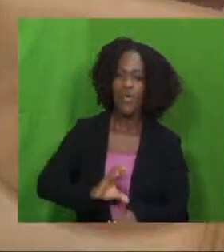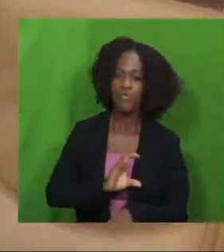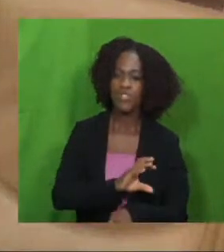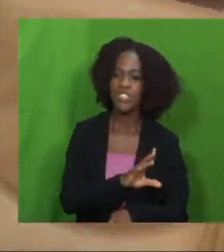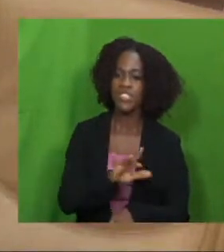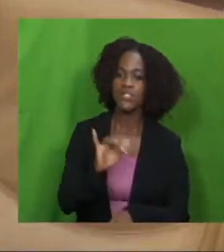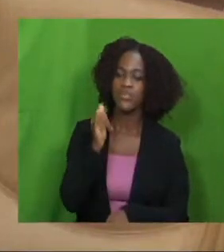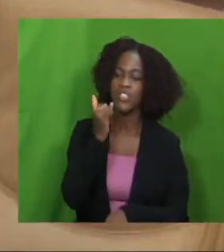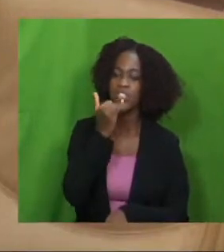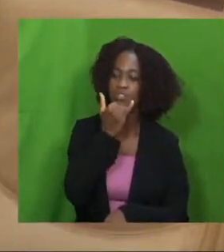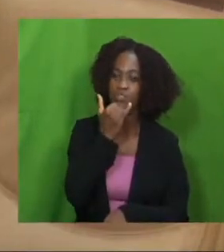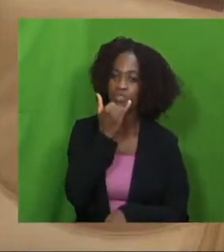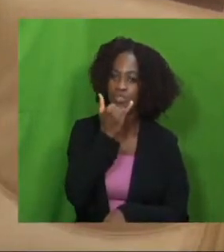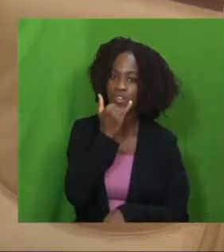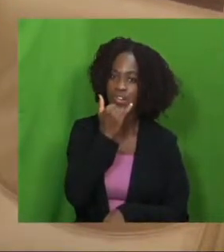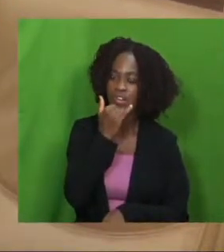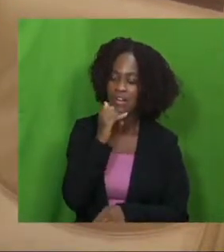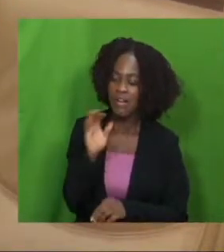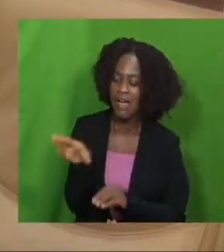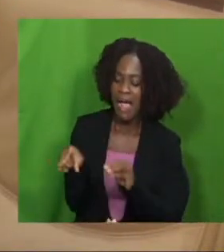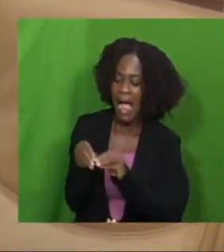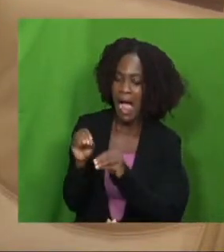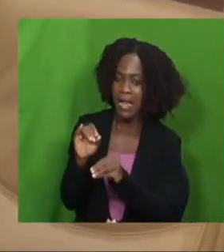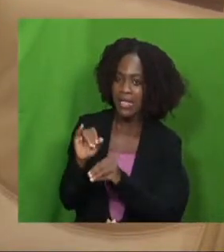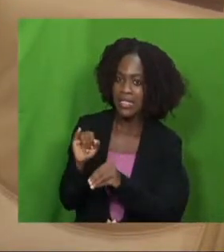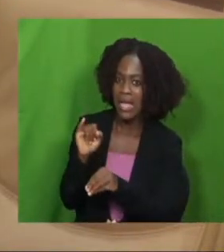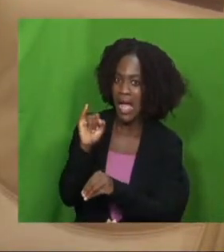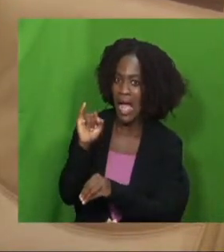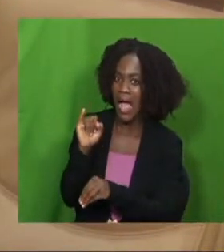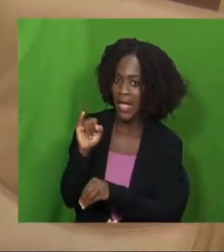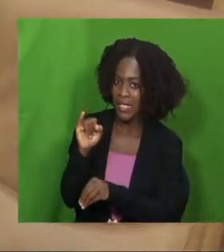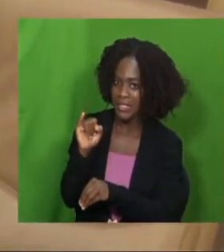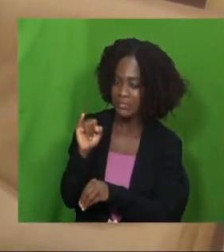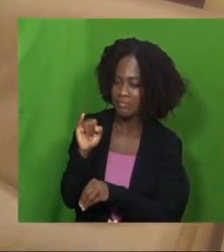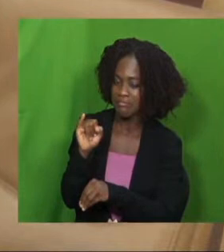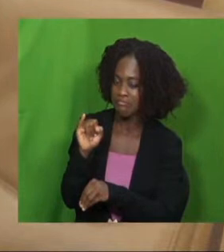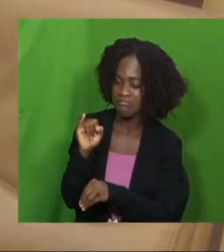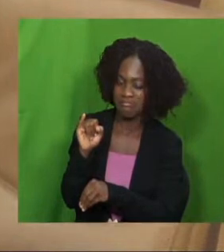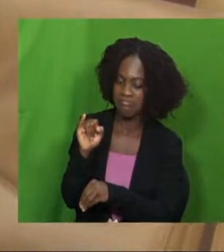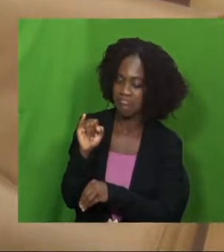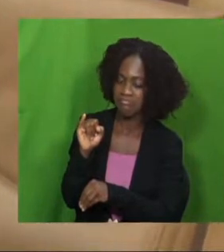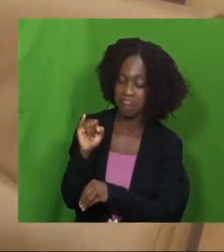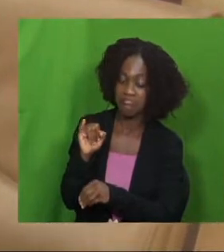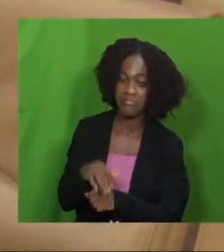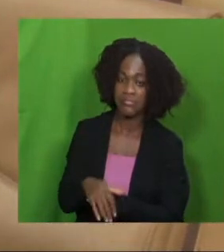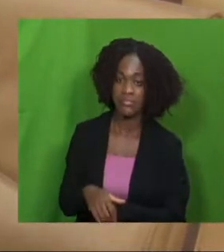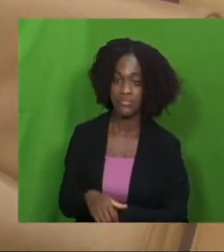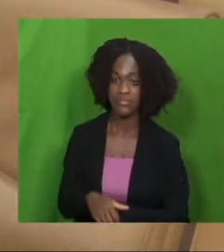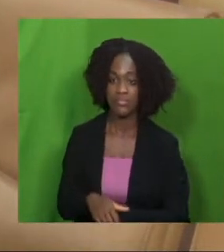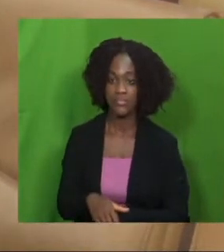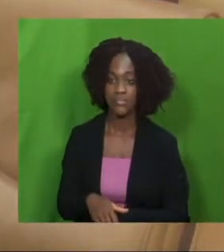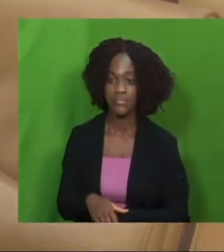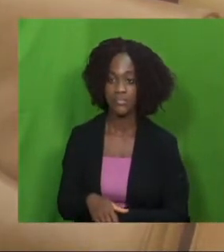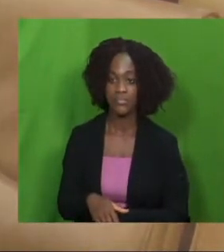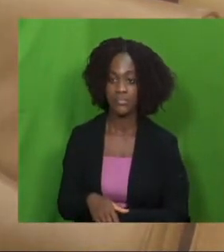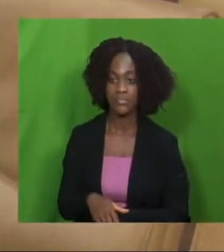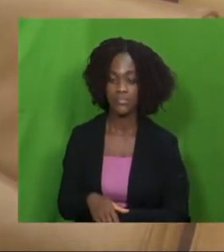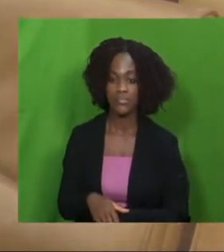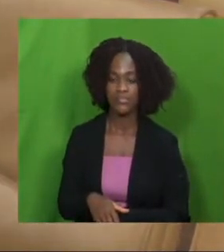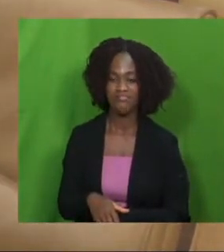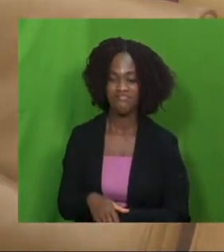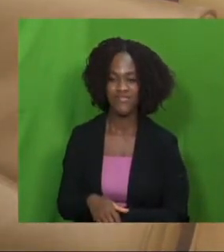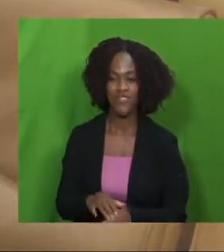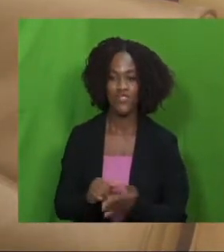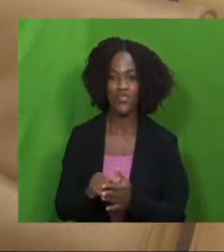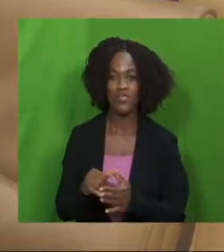There's an I that has been added after the T in committee. Thank you so much. It's only those with eagle